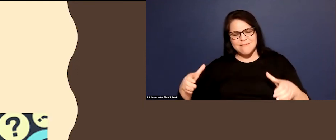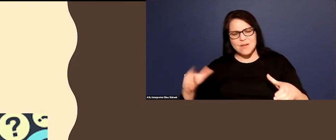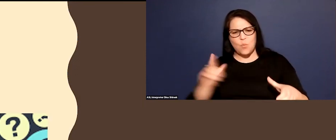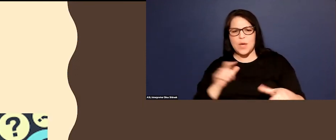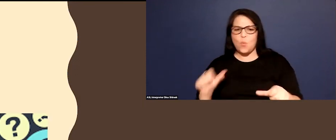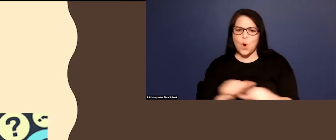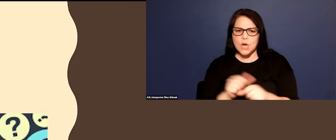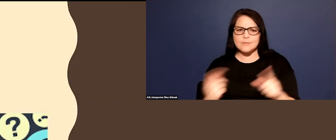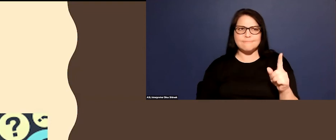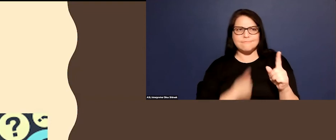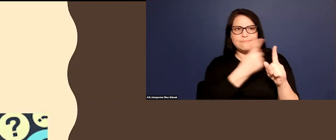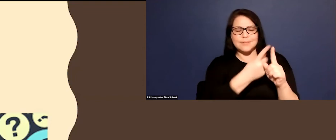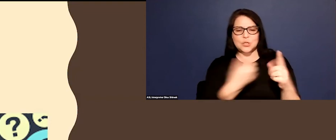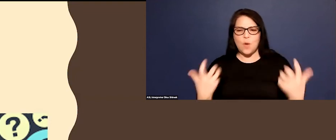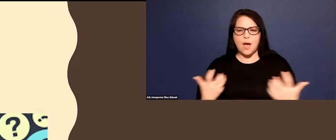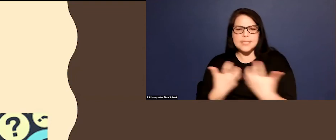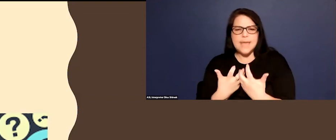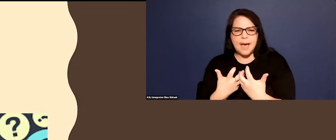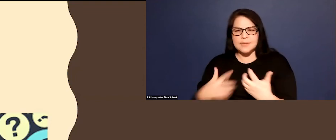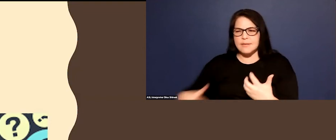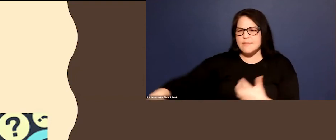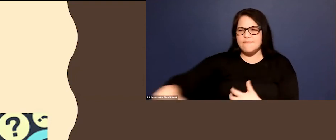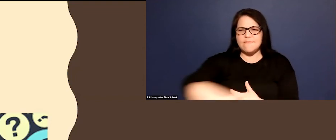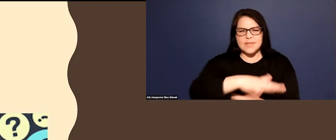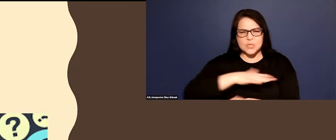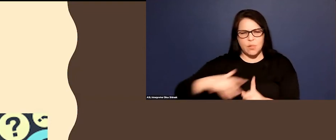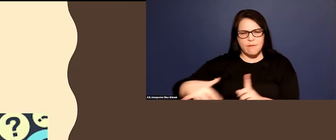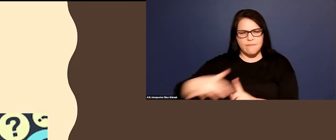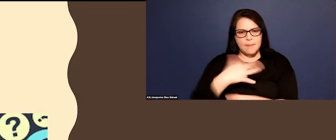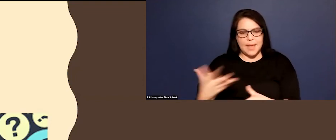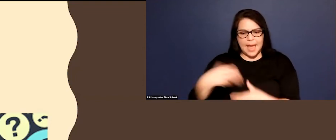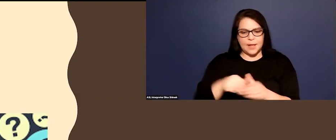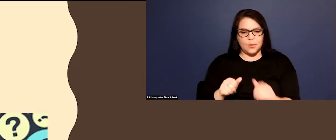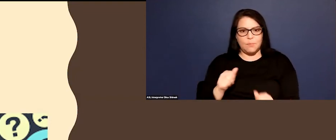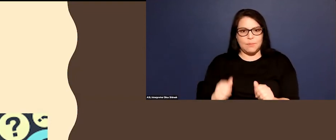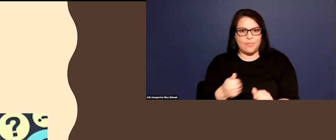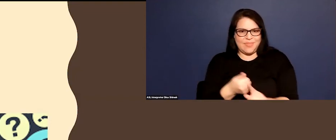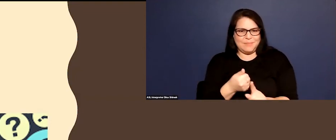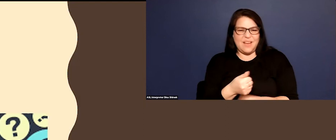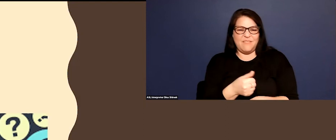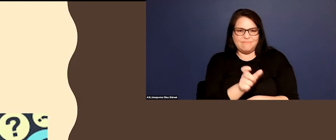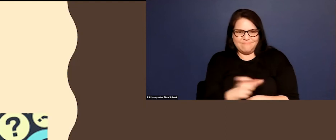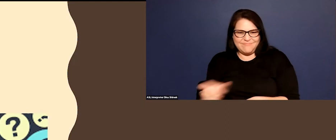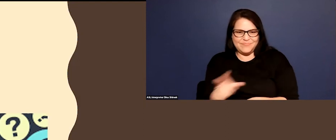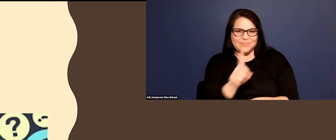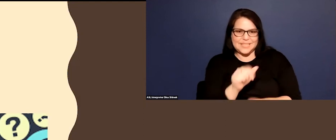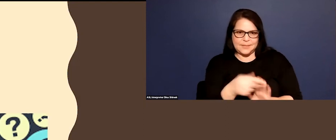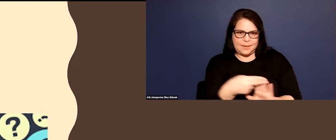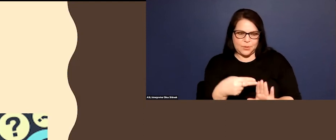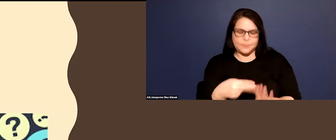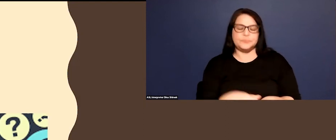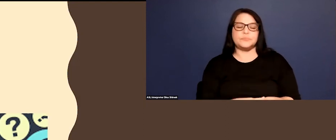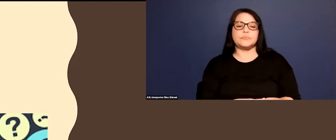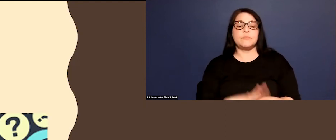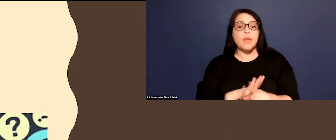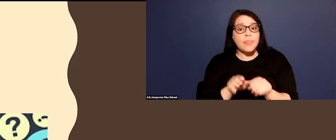to adapt our physical environment and include people with disability. The